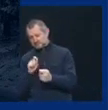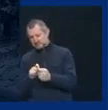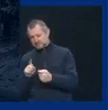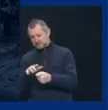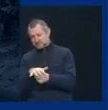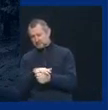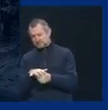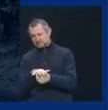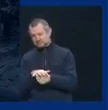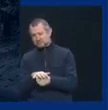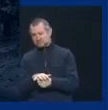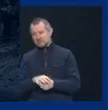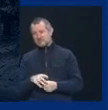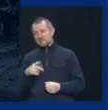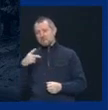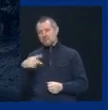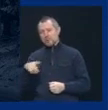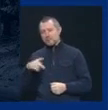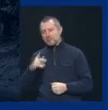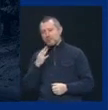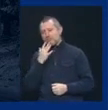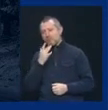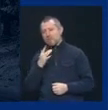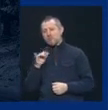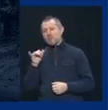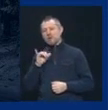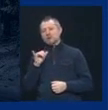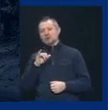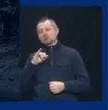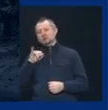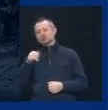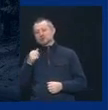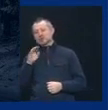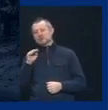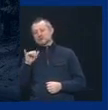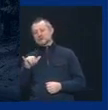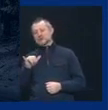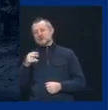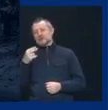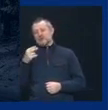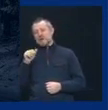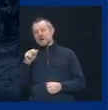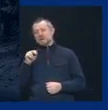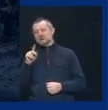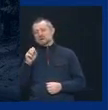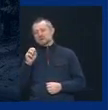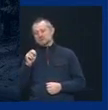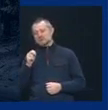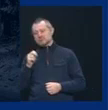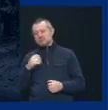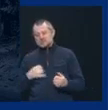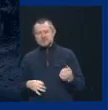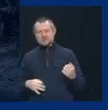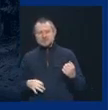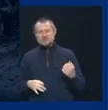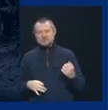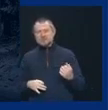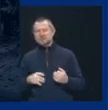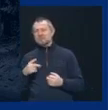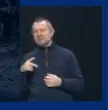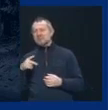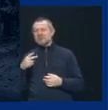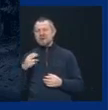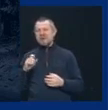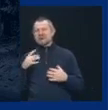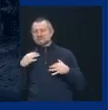like purple haze, Jimi Hendrix. Also pointing to two very specific areas